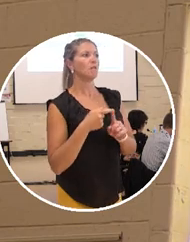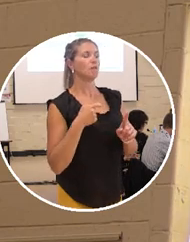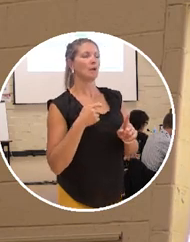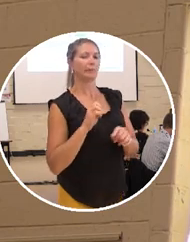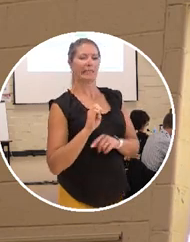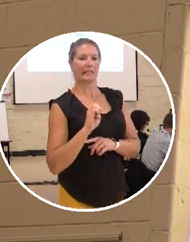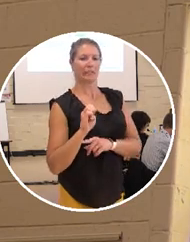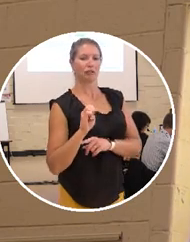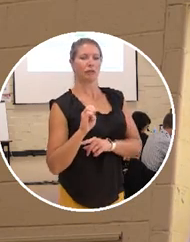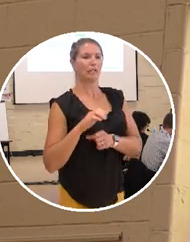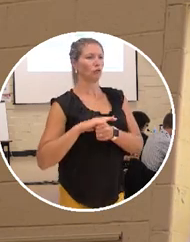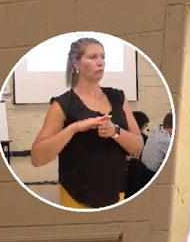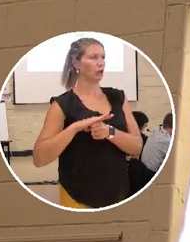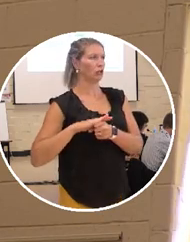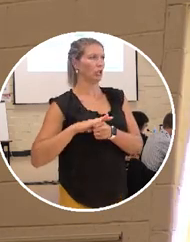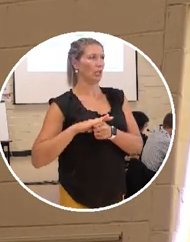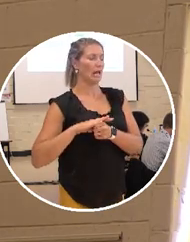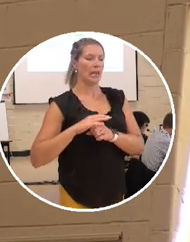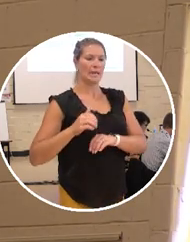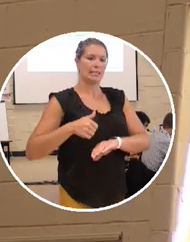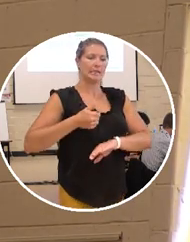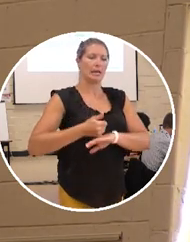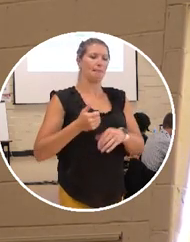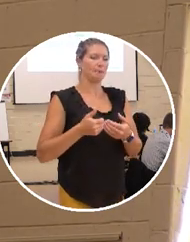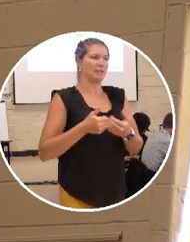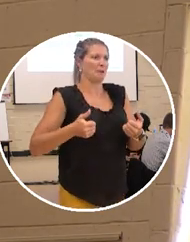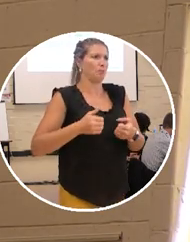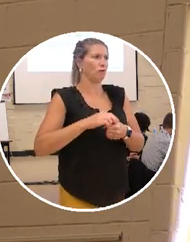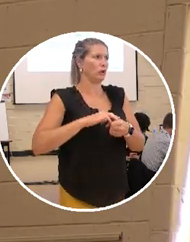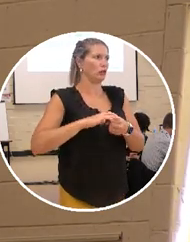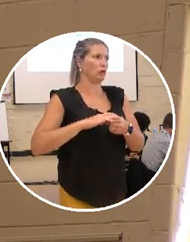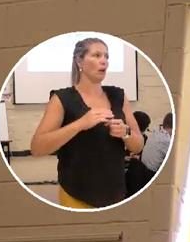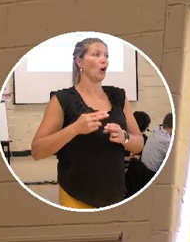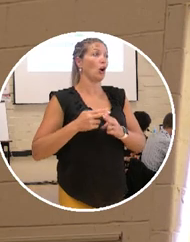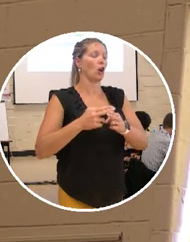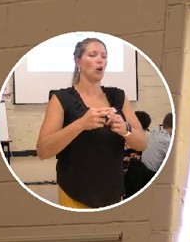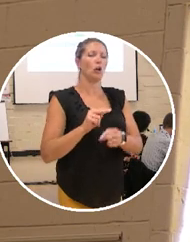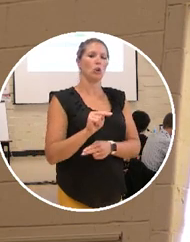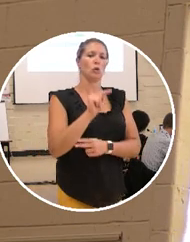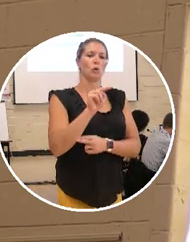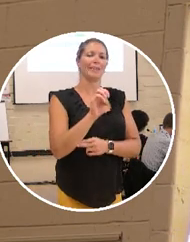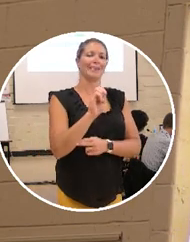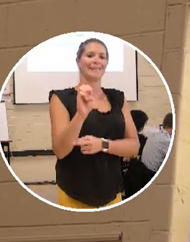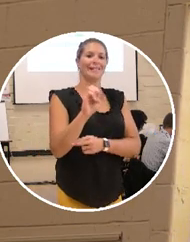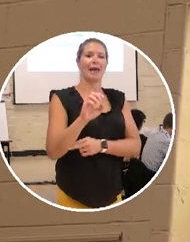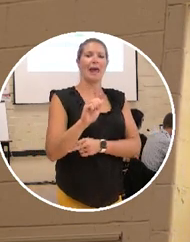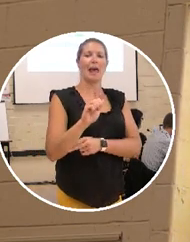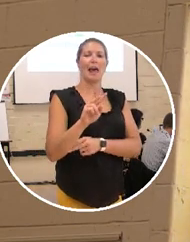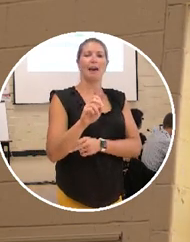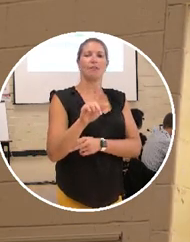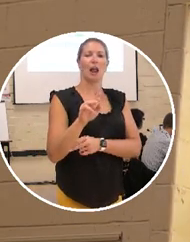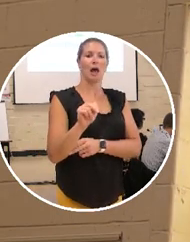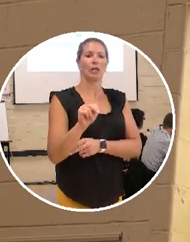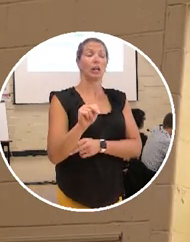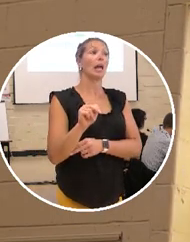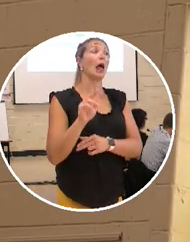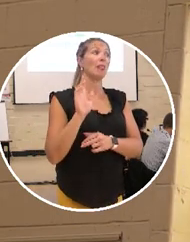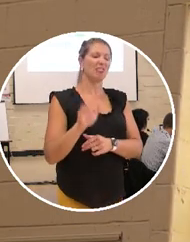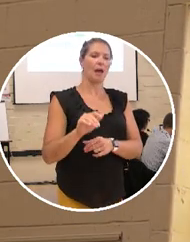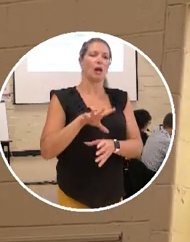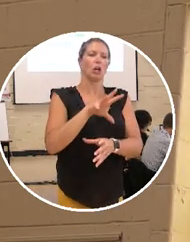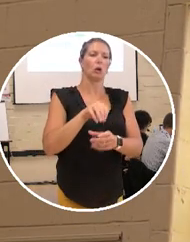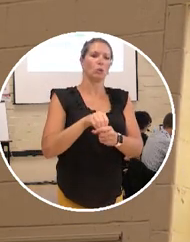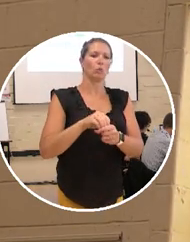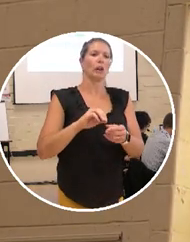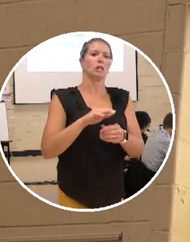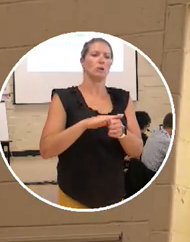region and create a separate region entitled Northeast Avalon to incorporate zones 14 to